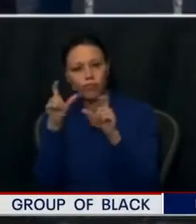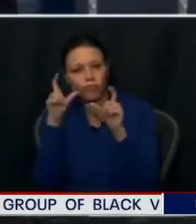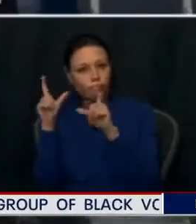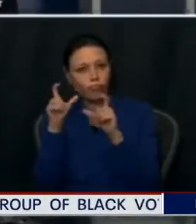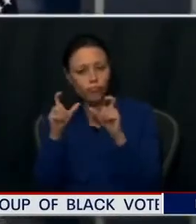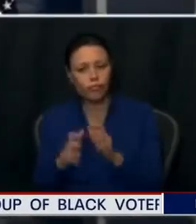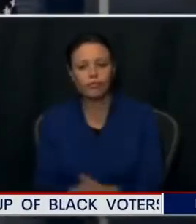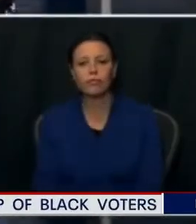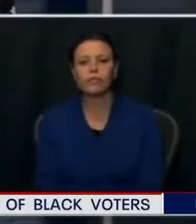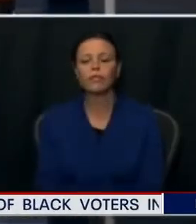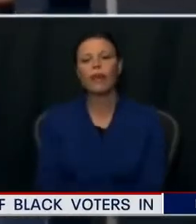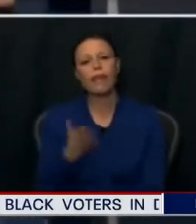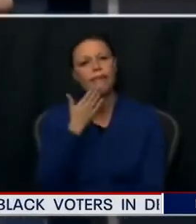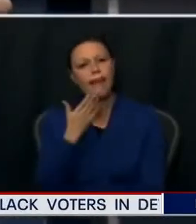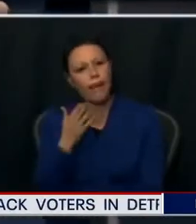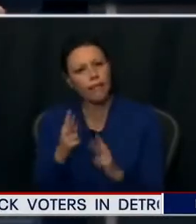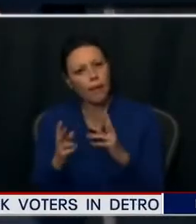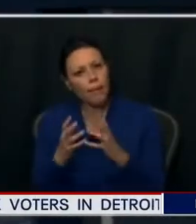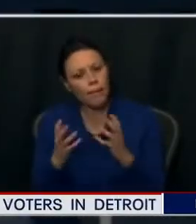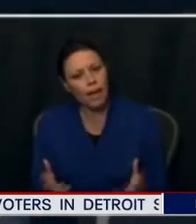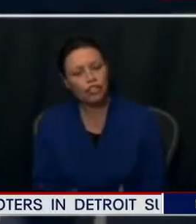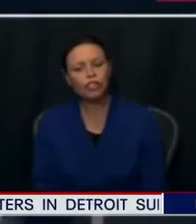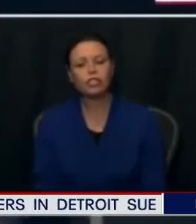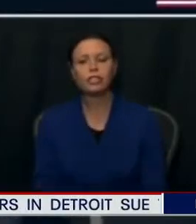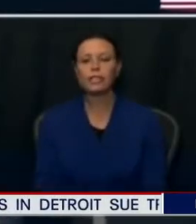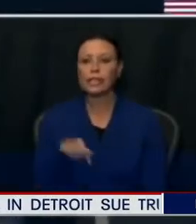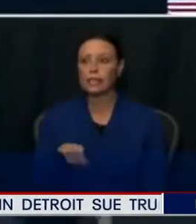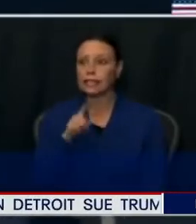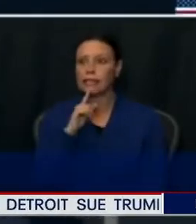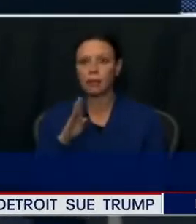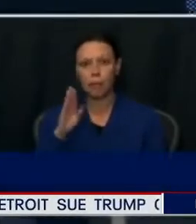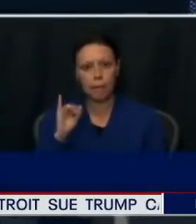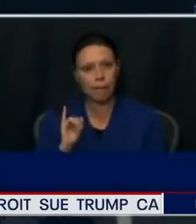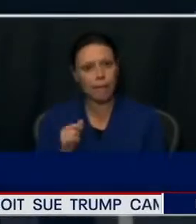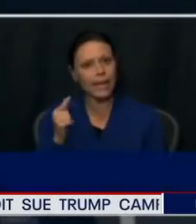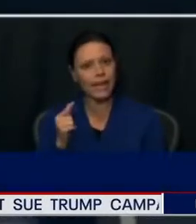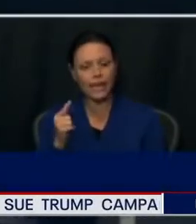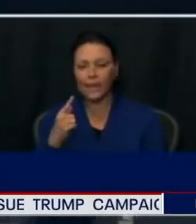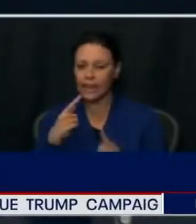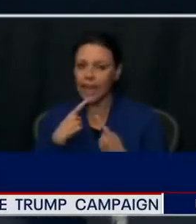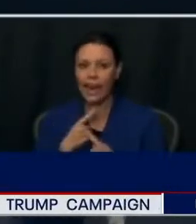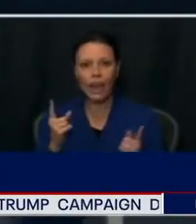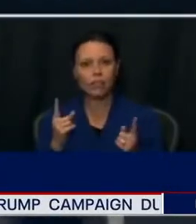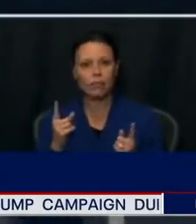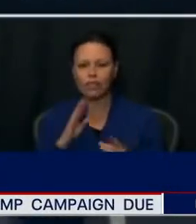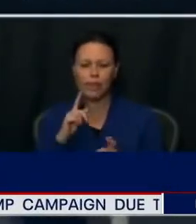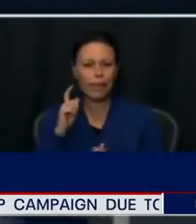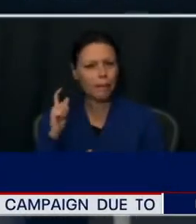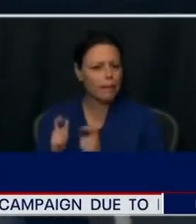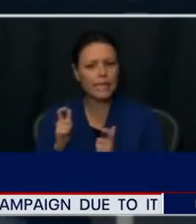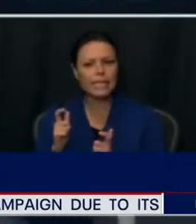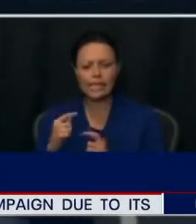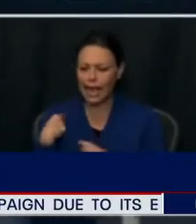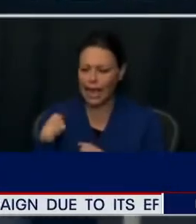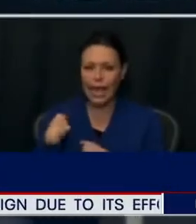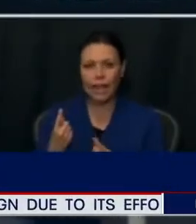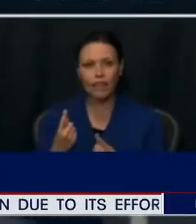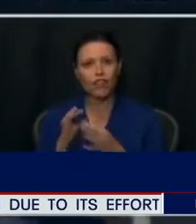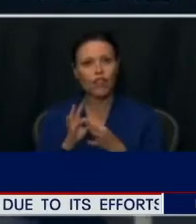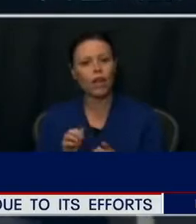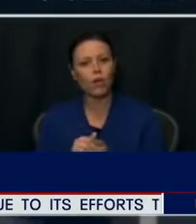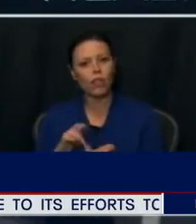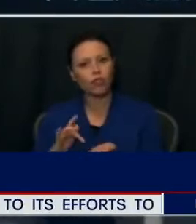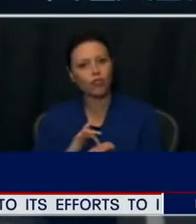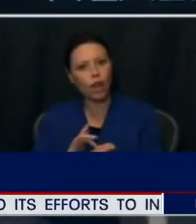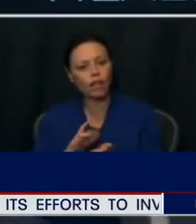Fox thank you very much this is a very big announcement the biggest ever concerning